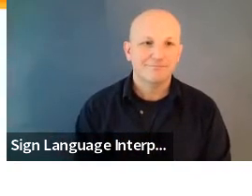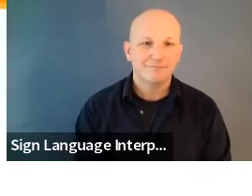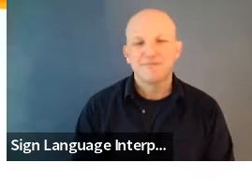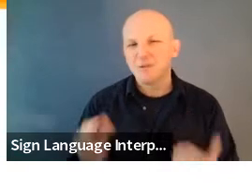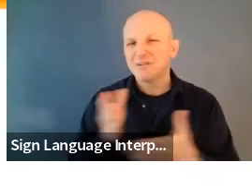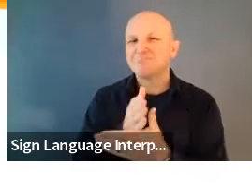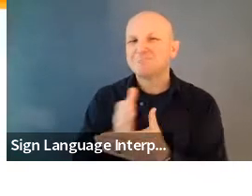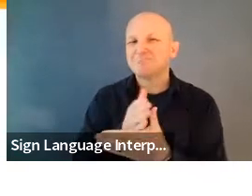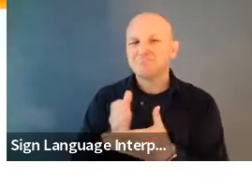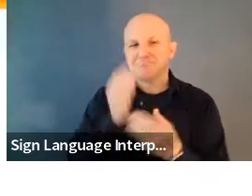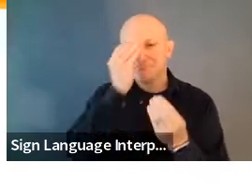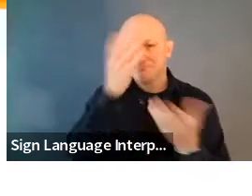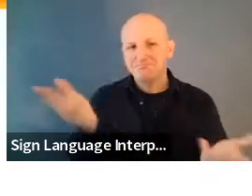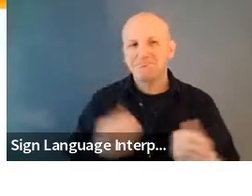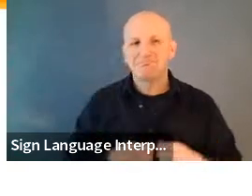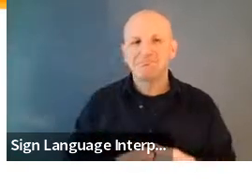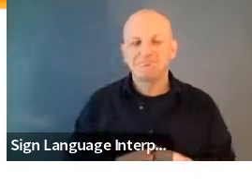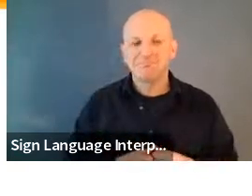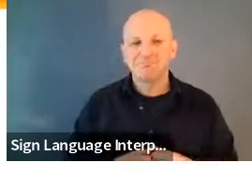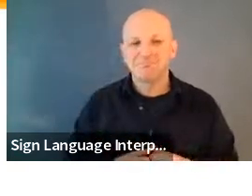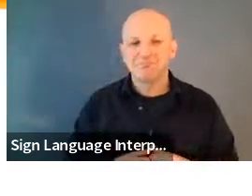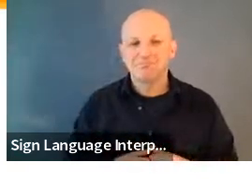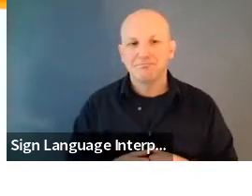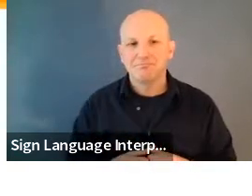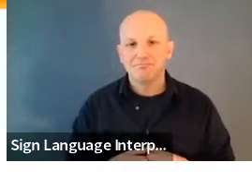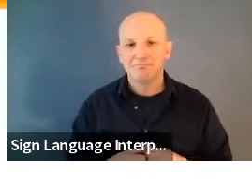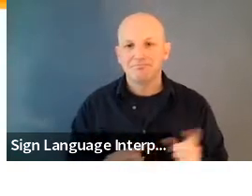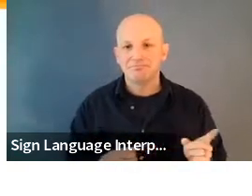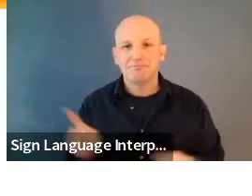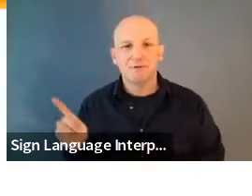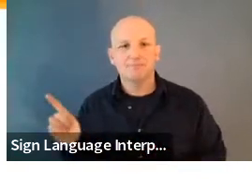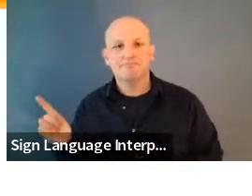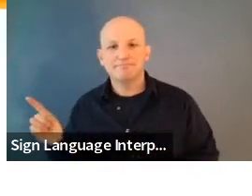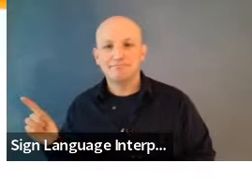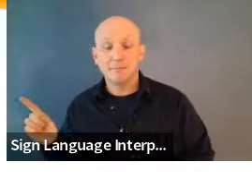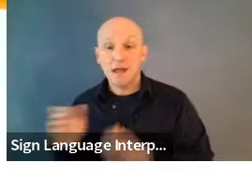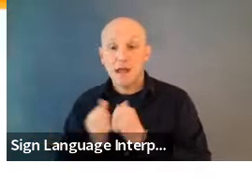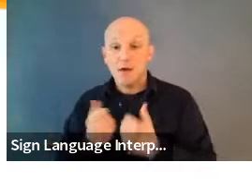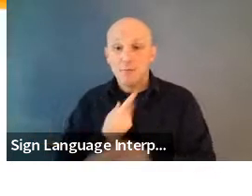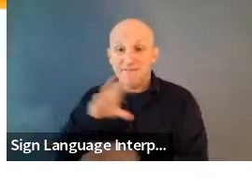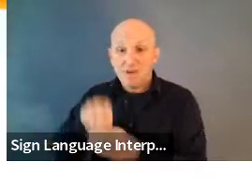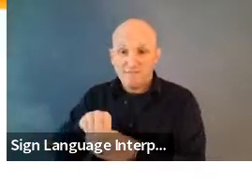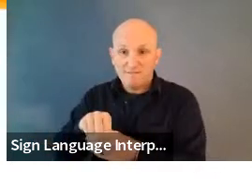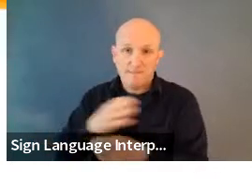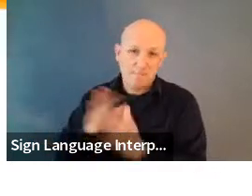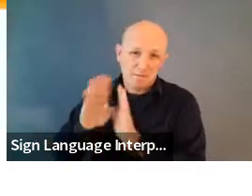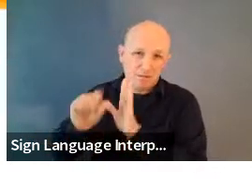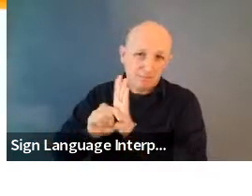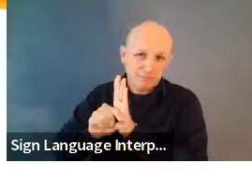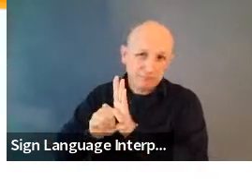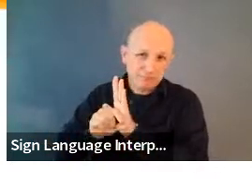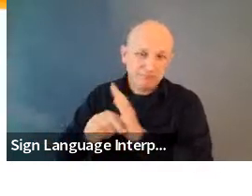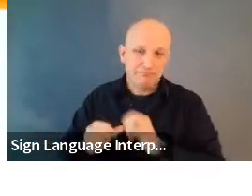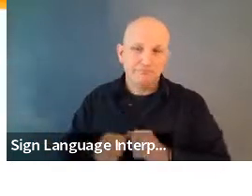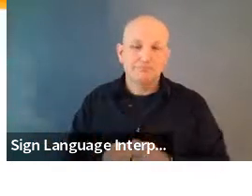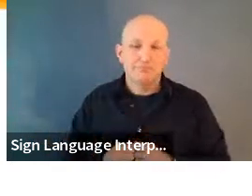bit just about a very tiny amount on the background in terms of how I got involved. And that was when